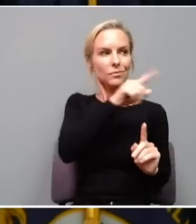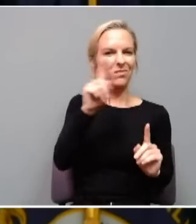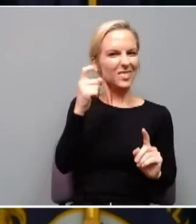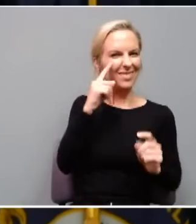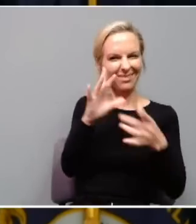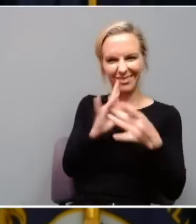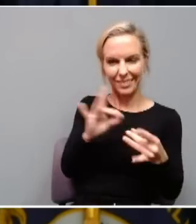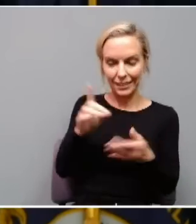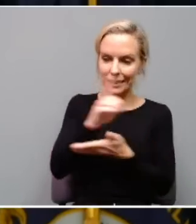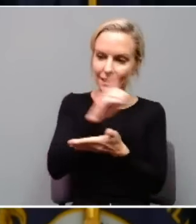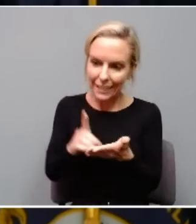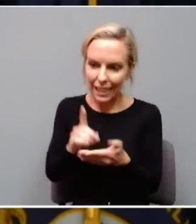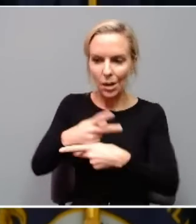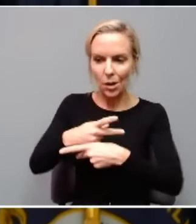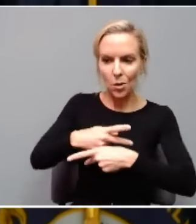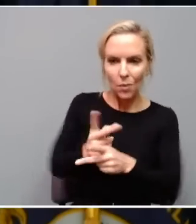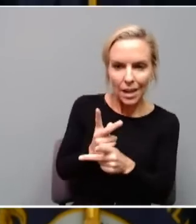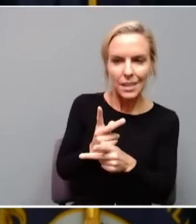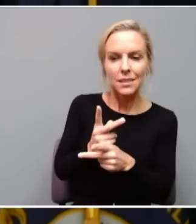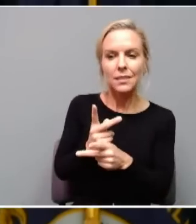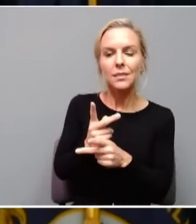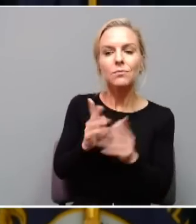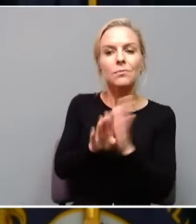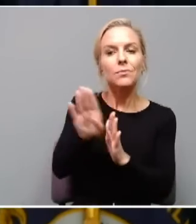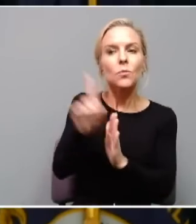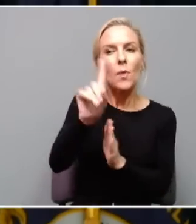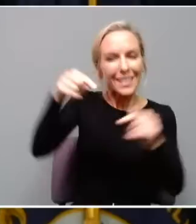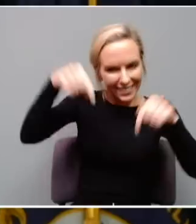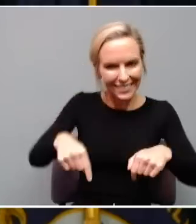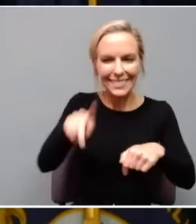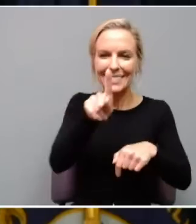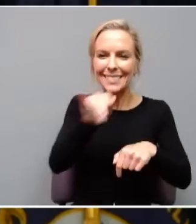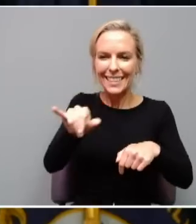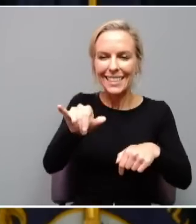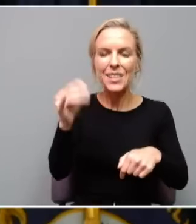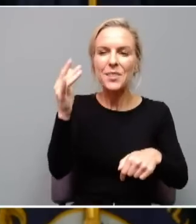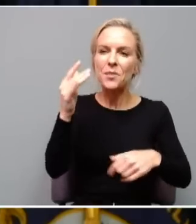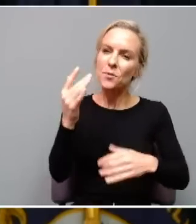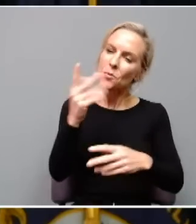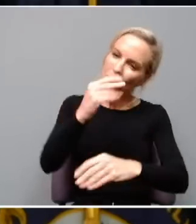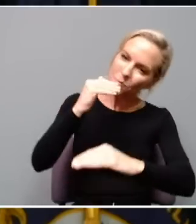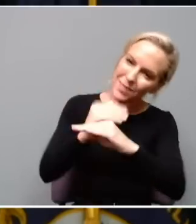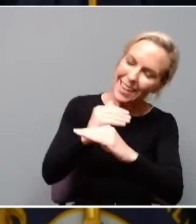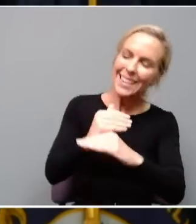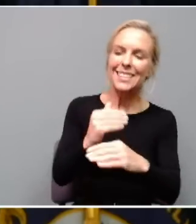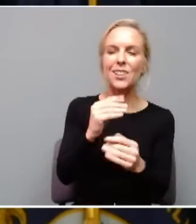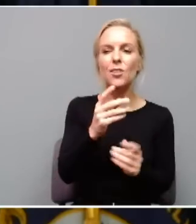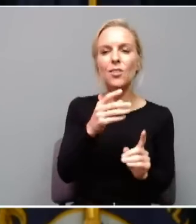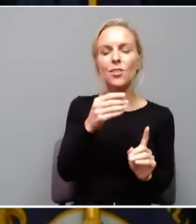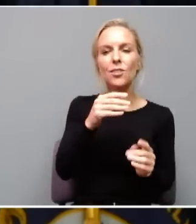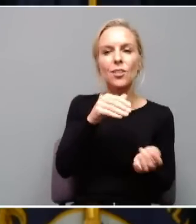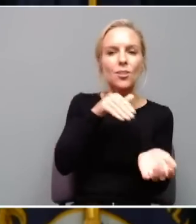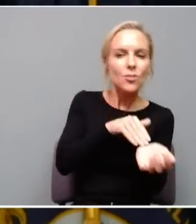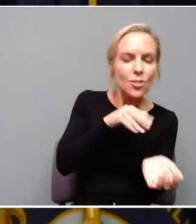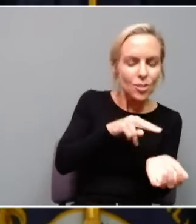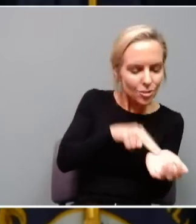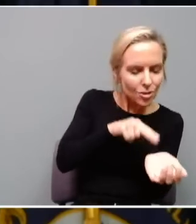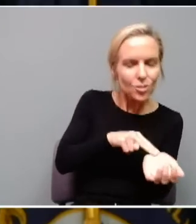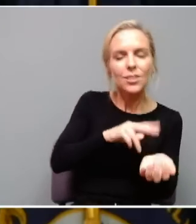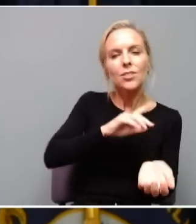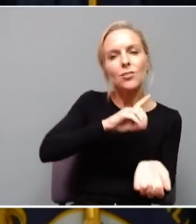and manufactured right here in Kentucky in order to protect nurses and doctors and clinicians and